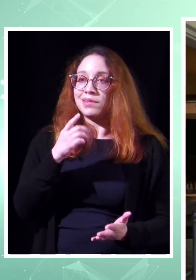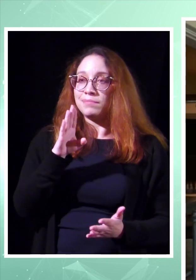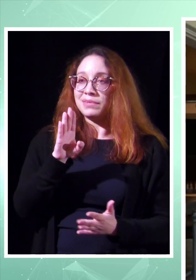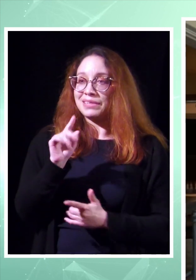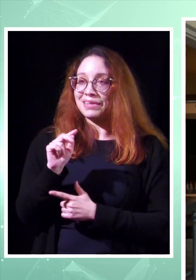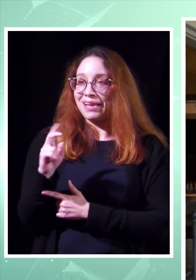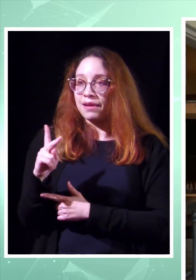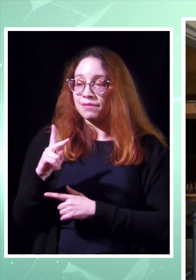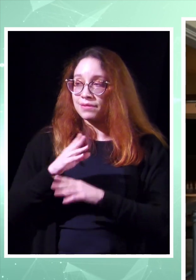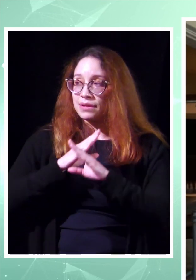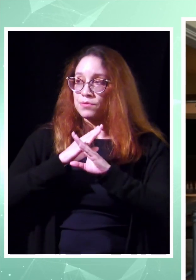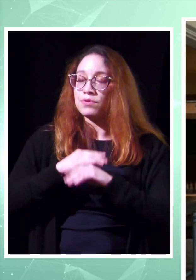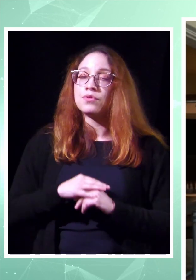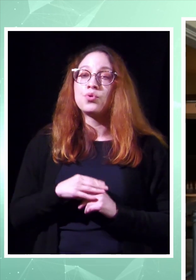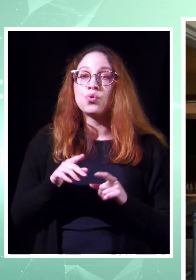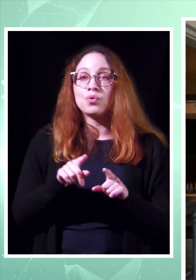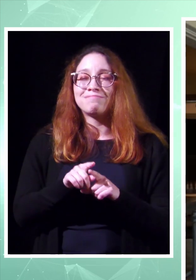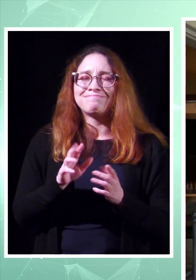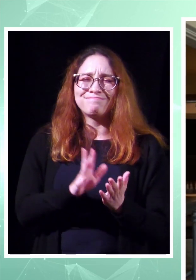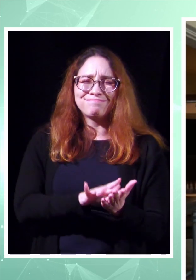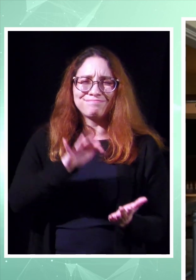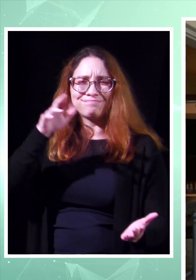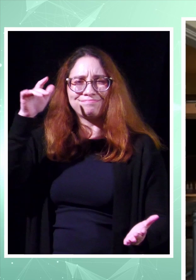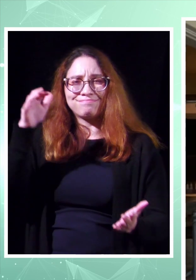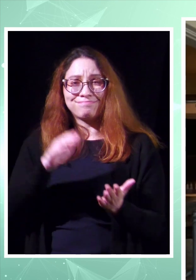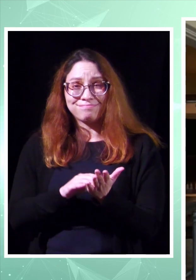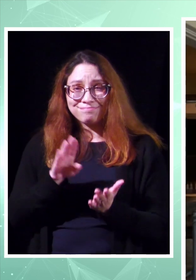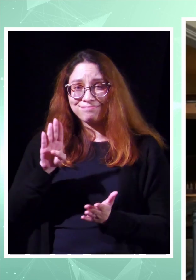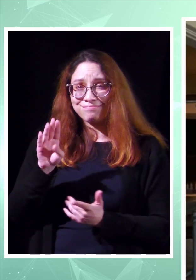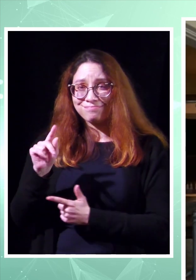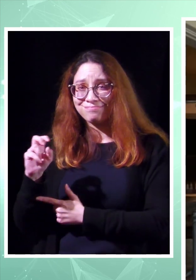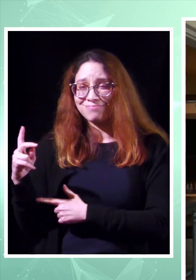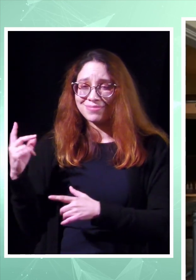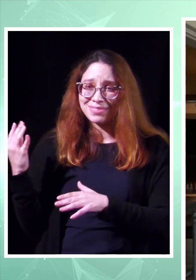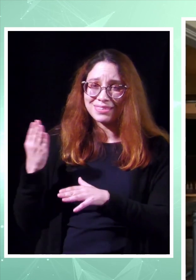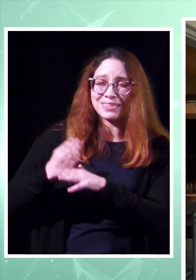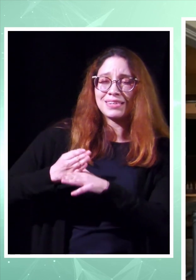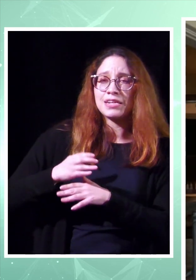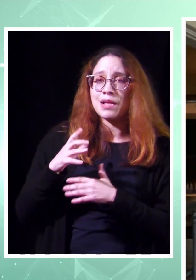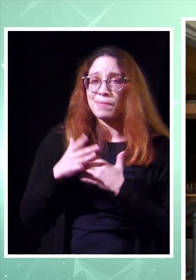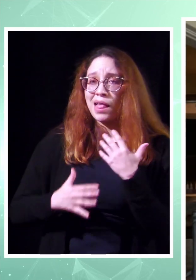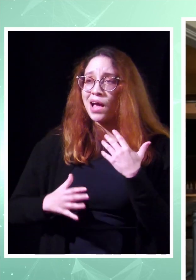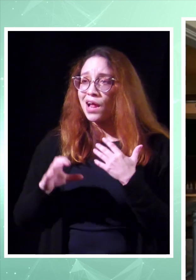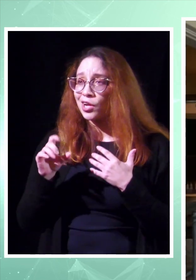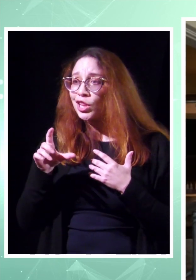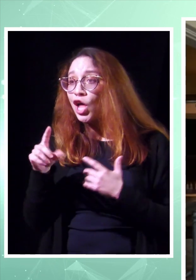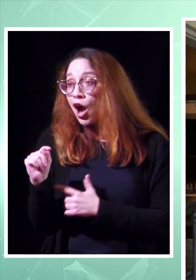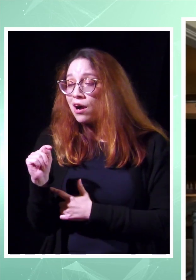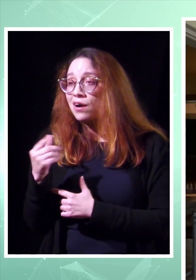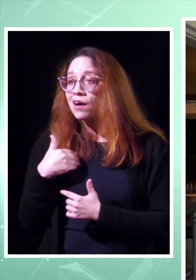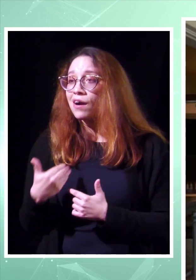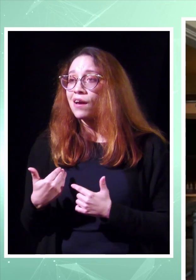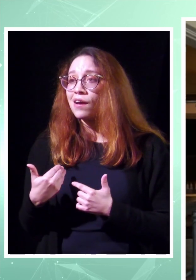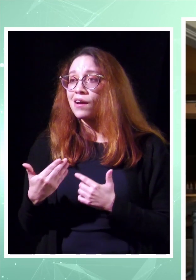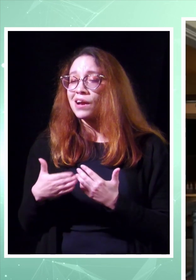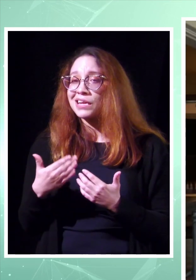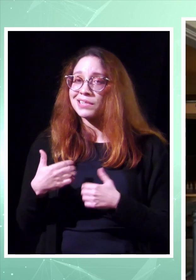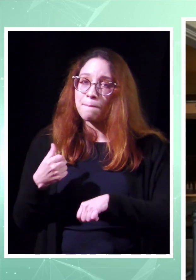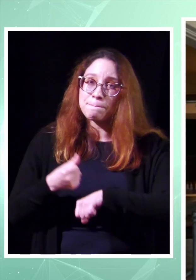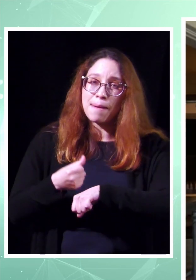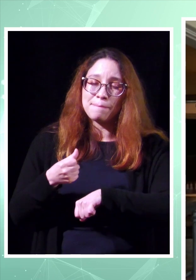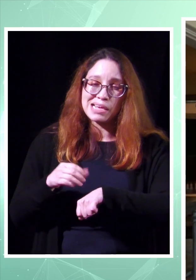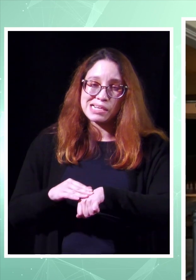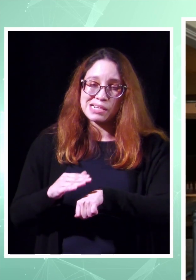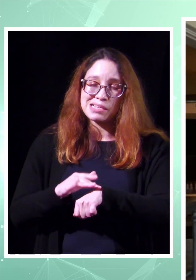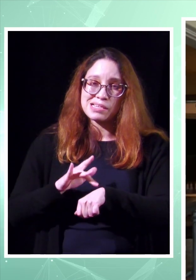inhibitors. Also, rarely BTK inhibitors can interfere with clotting of your blood, and you can have things like easy bruising and things like